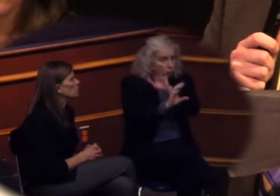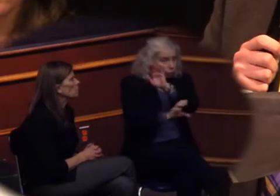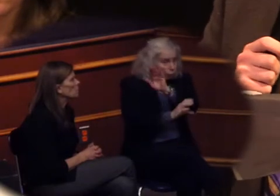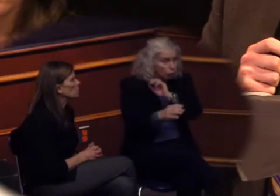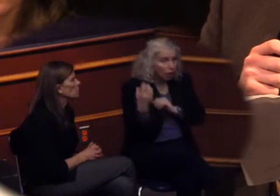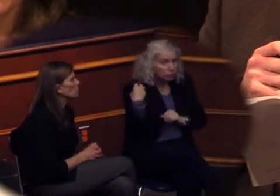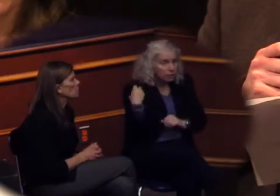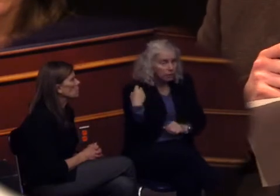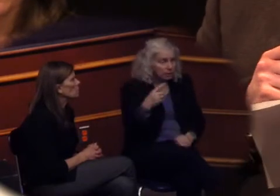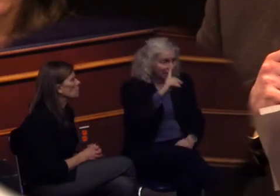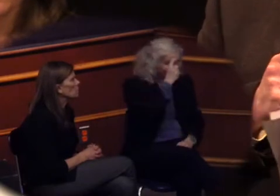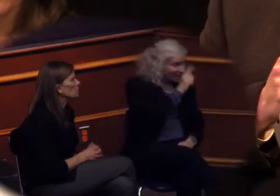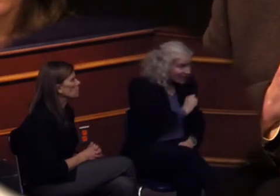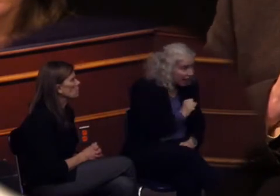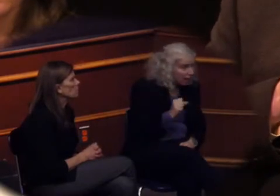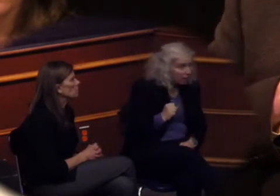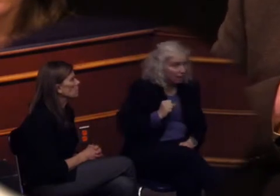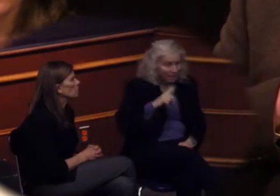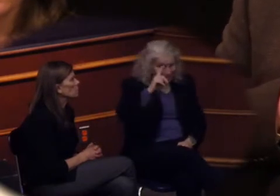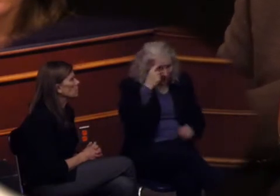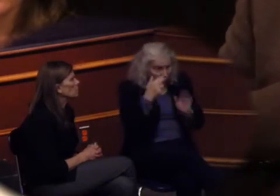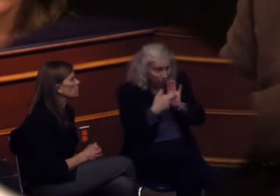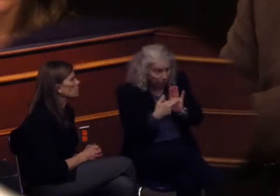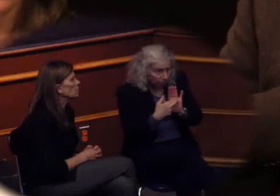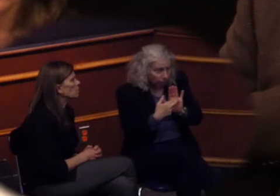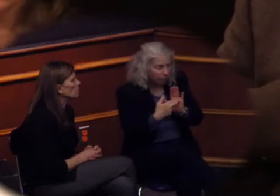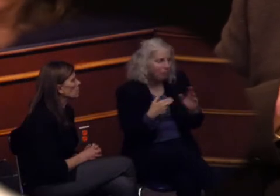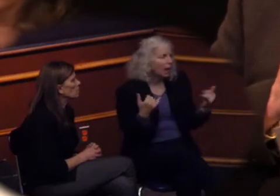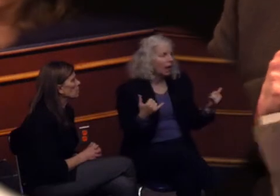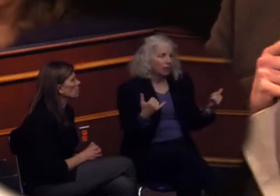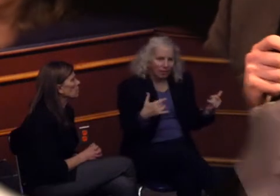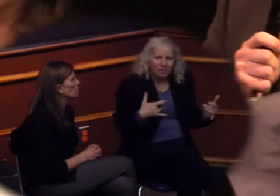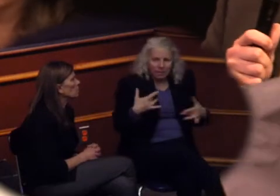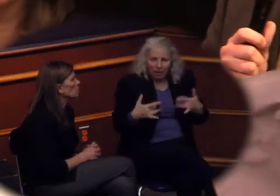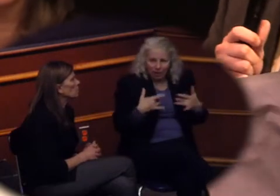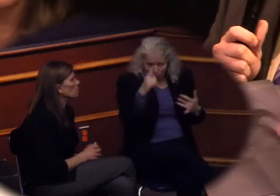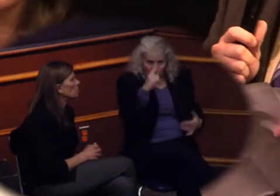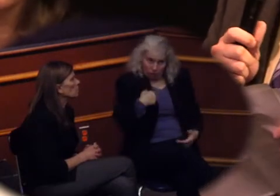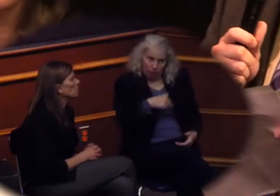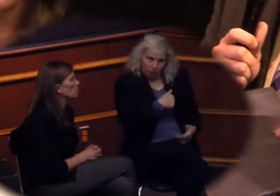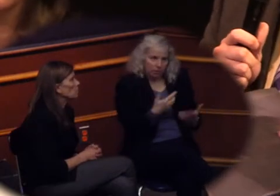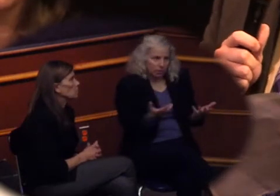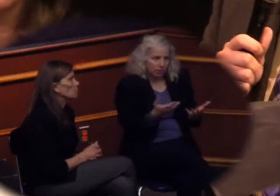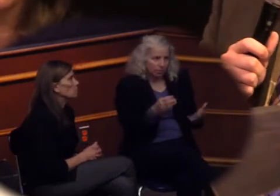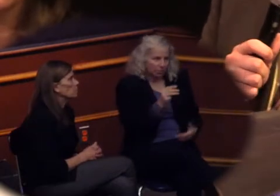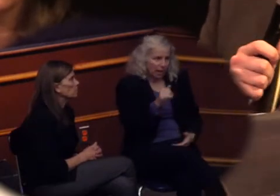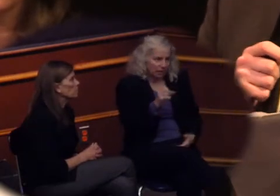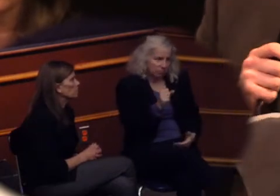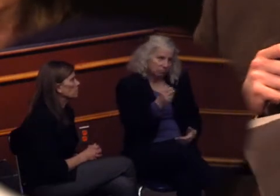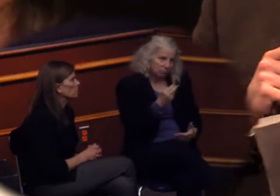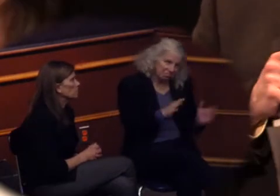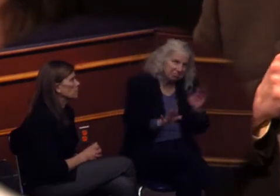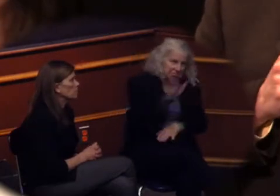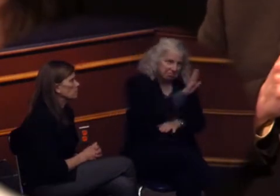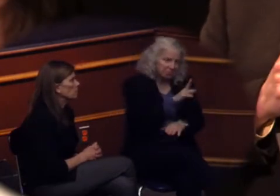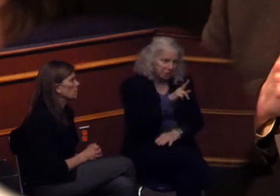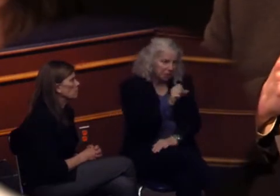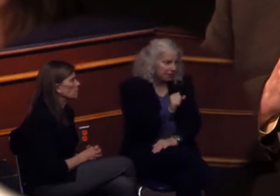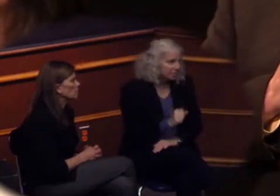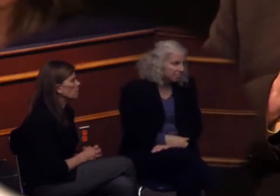our state senators, our state representatives, we are in an exciting time here in Massachusetts and certainly around the country.